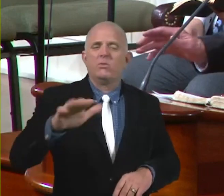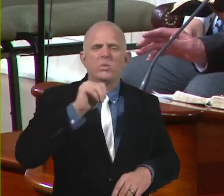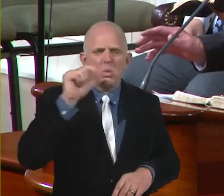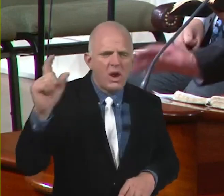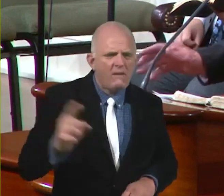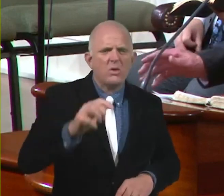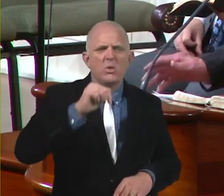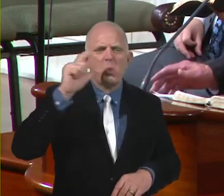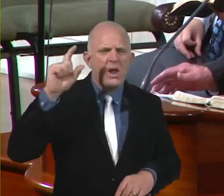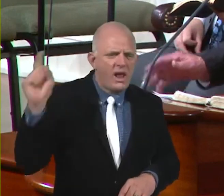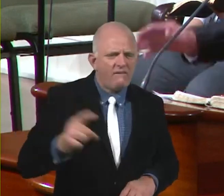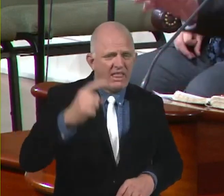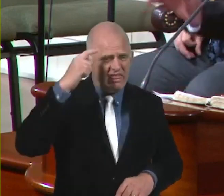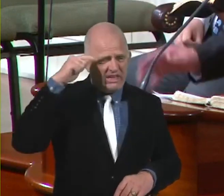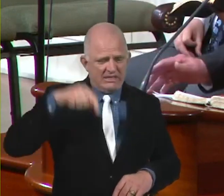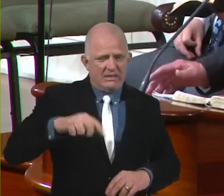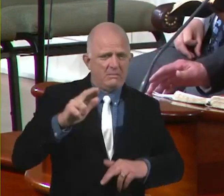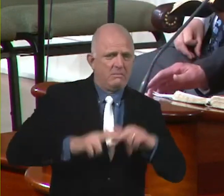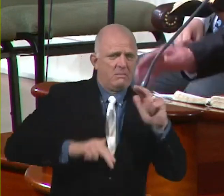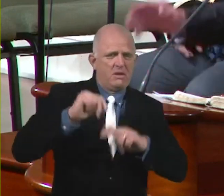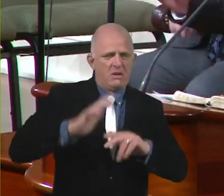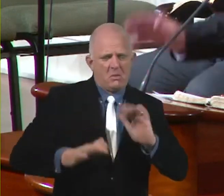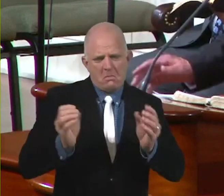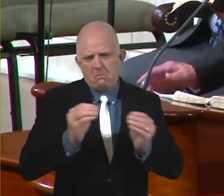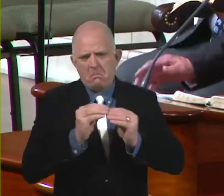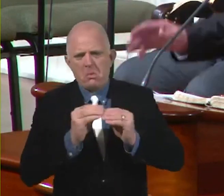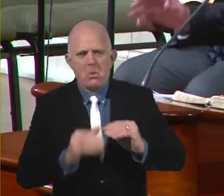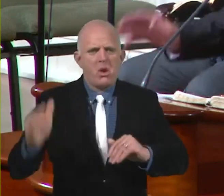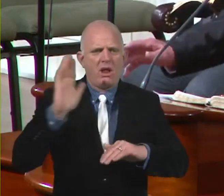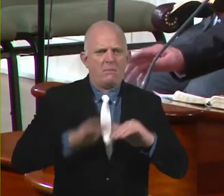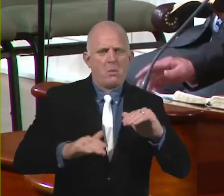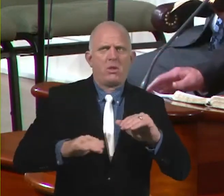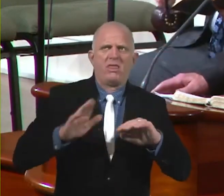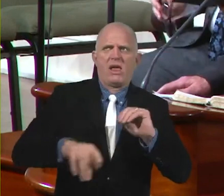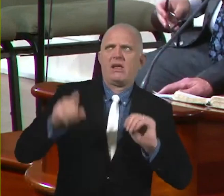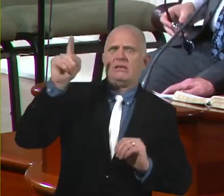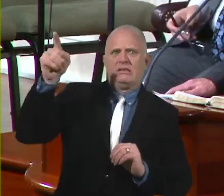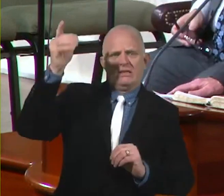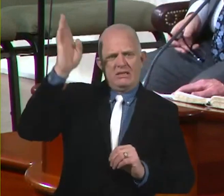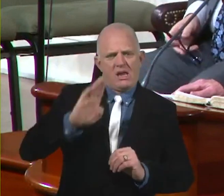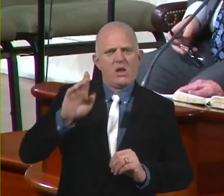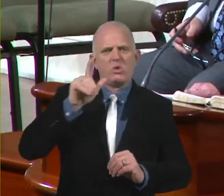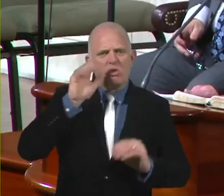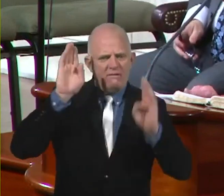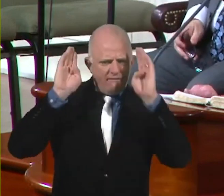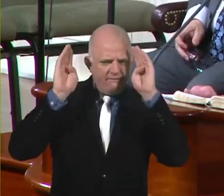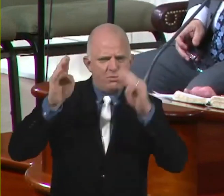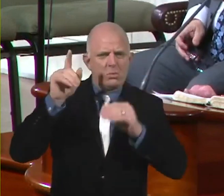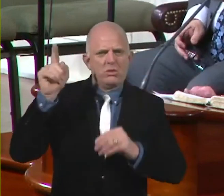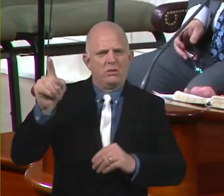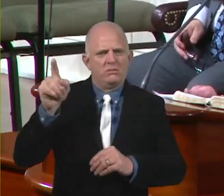Don't ever think this building is more important than the God it was erected about.